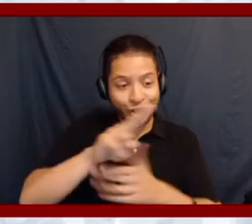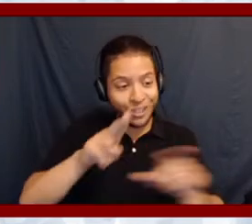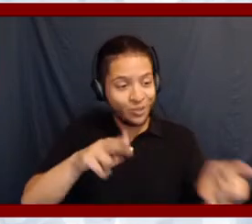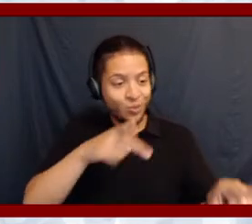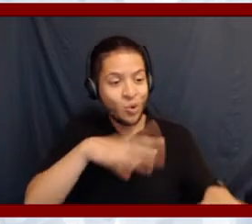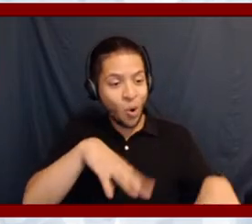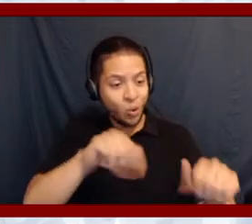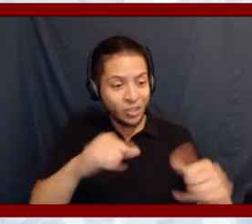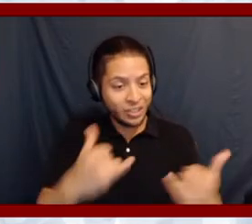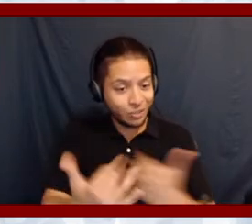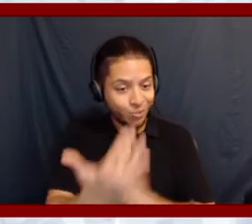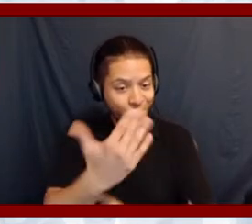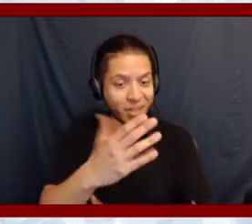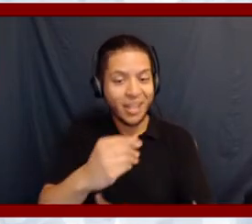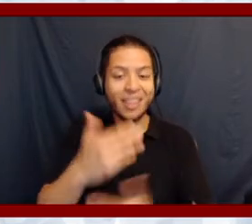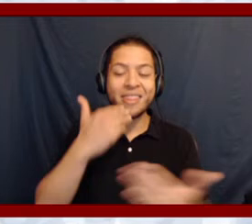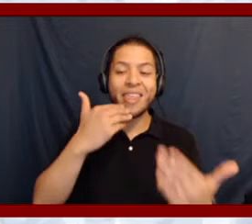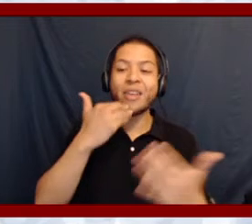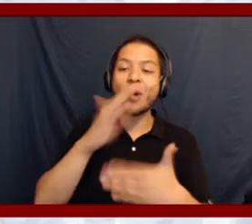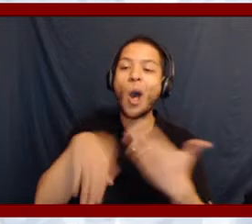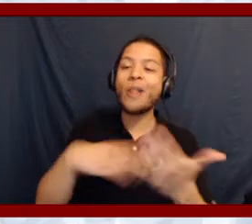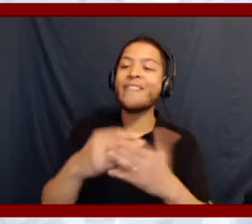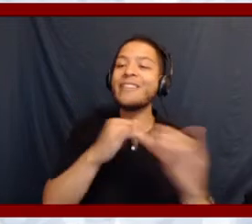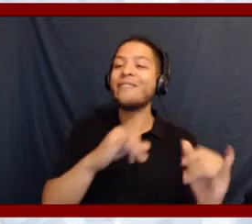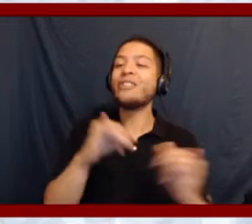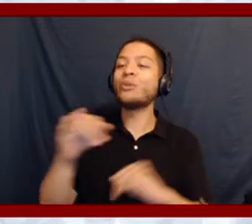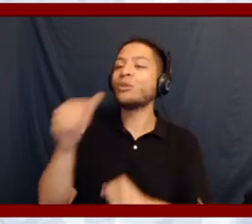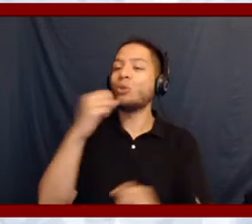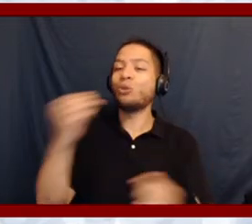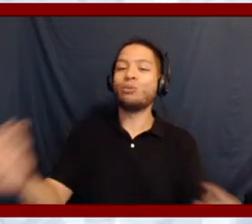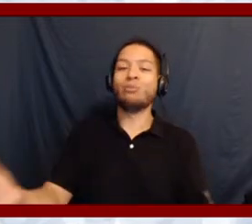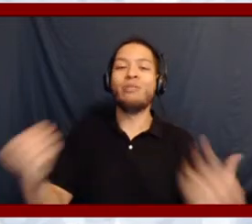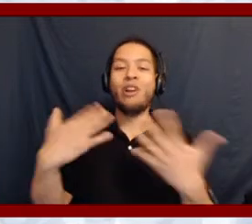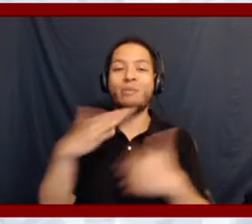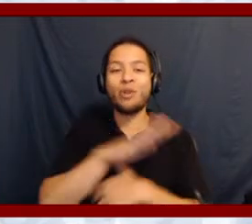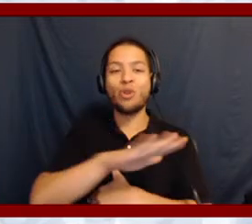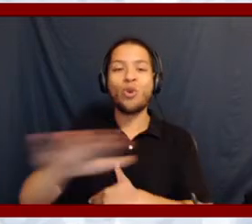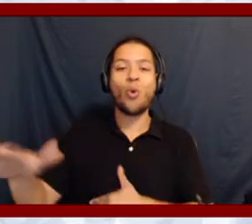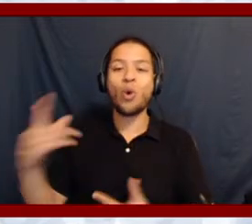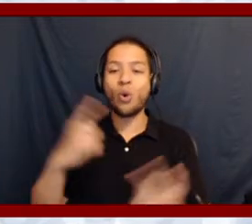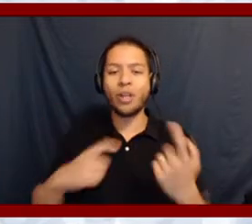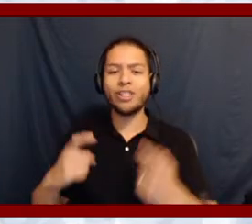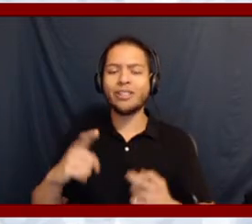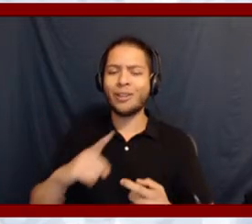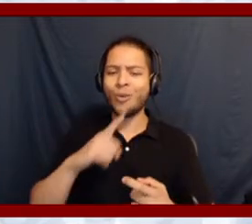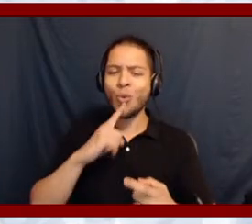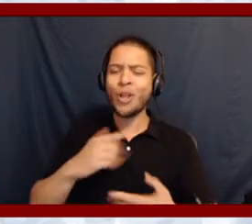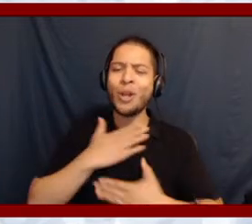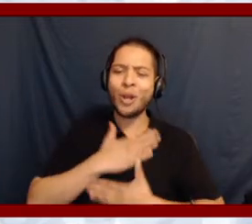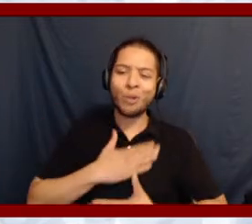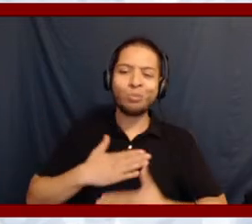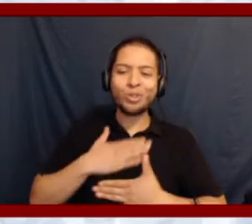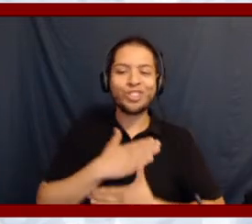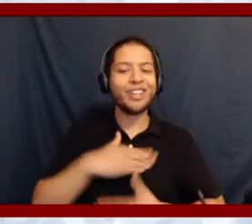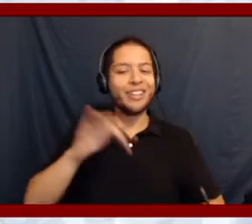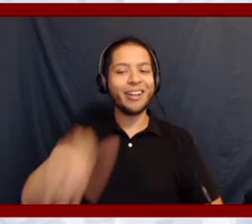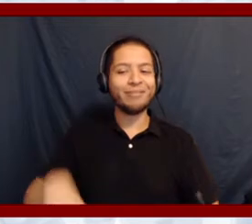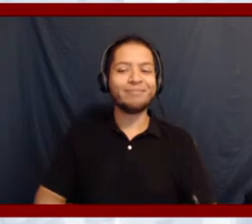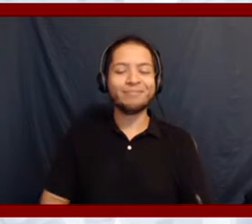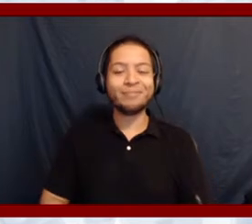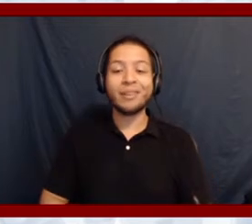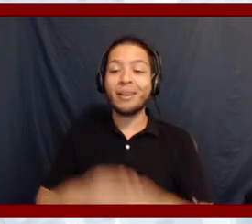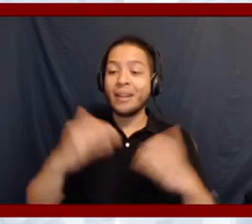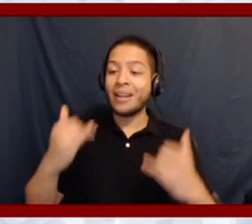thank you for all of the individuals who have submitted questions. I really appreciate that. To all in our audience, despite